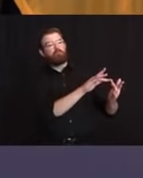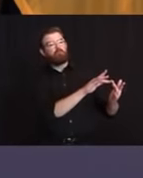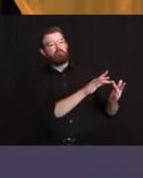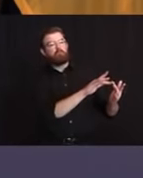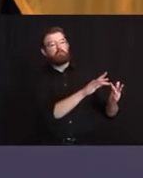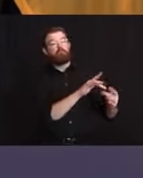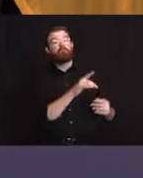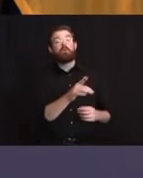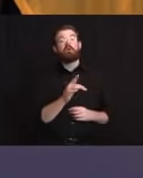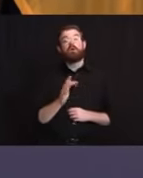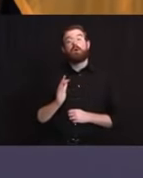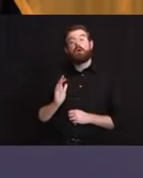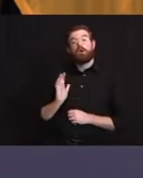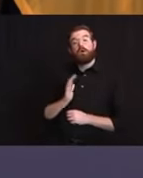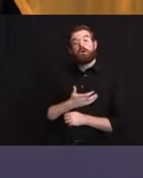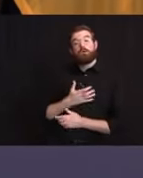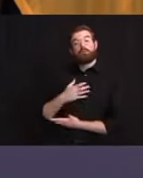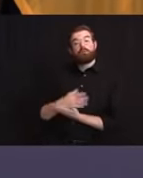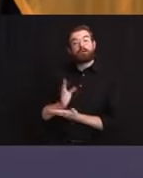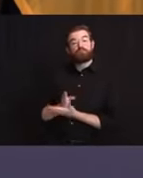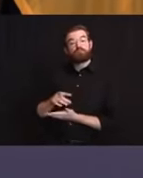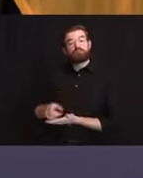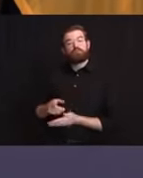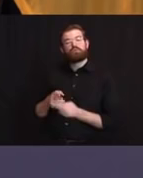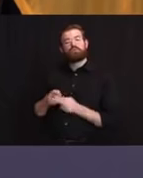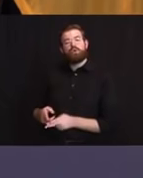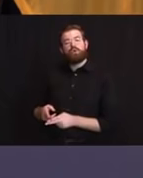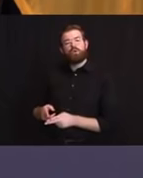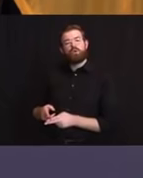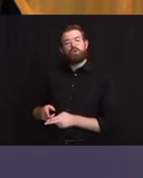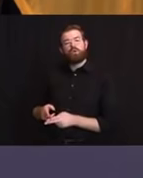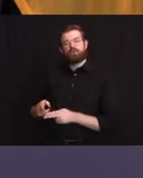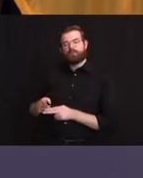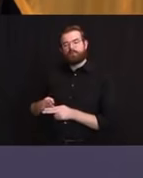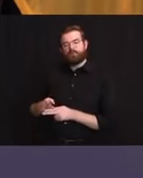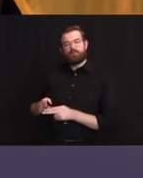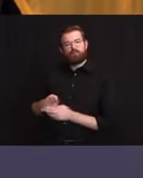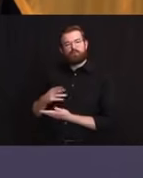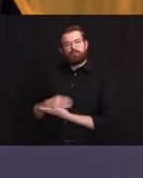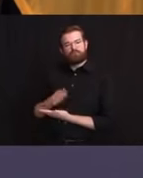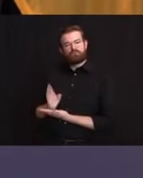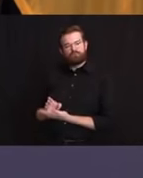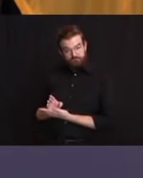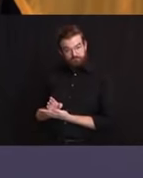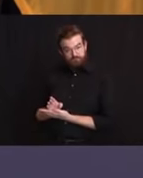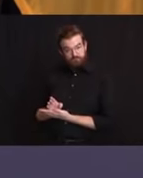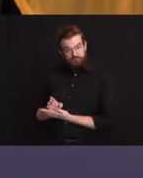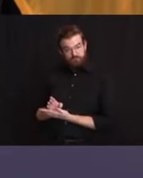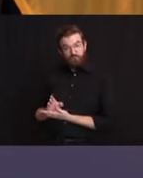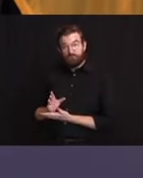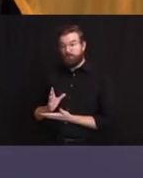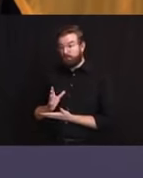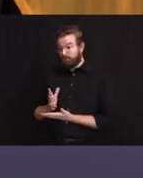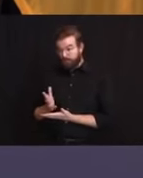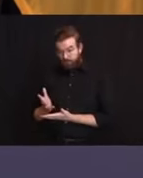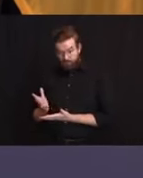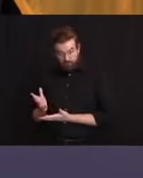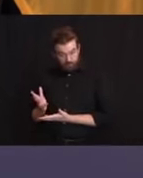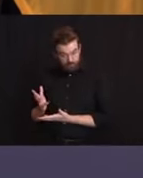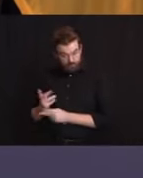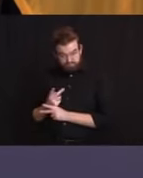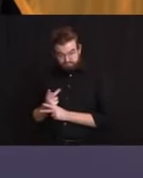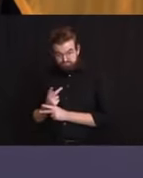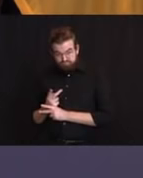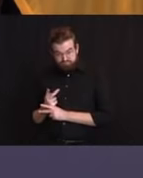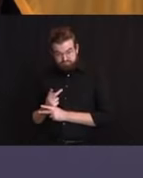ultimately put together was an interim budget. I would expect that once we have presented the full, what